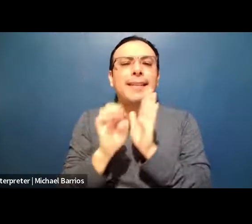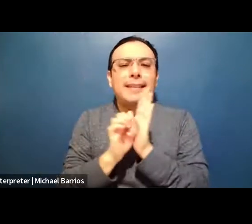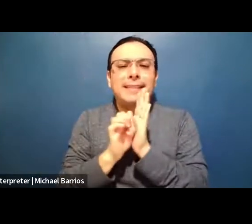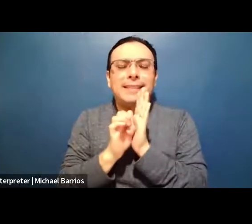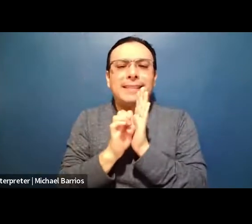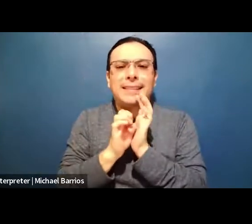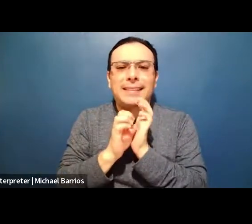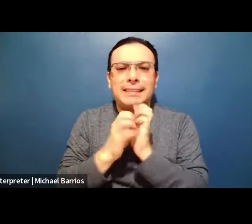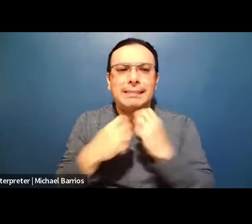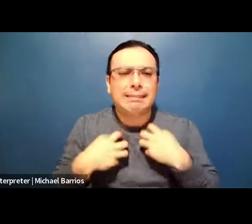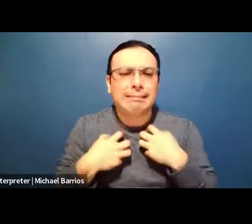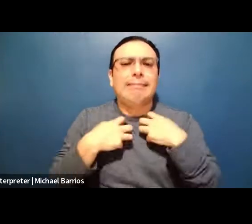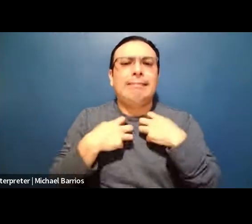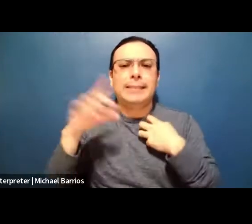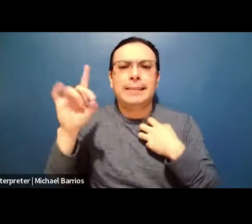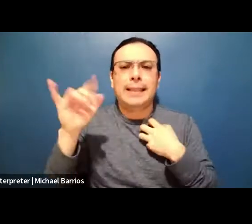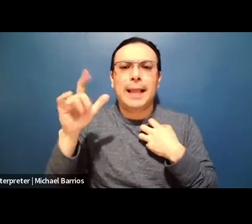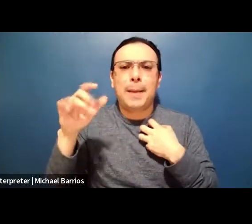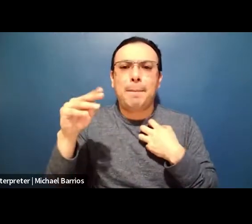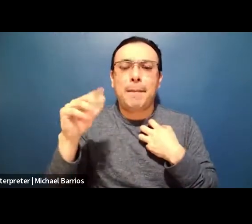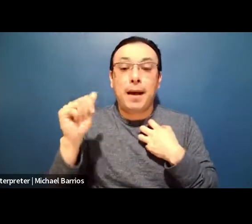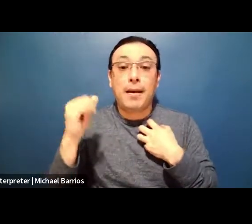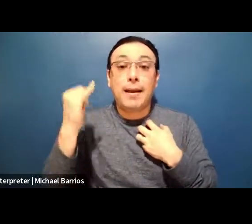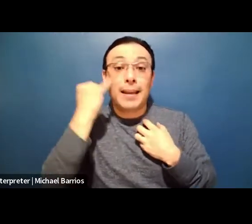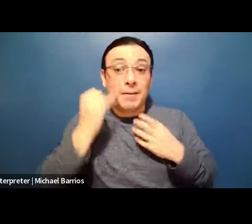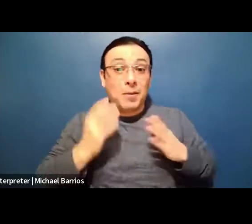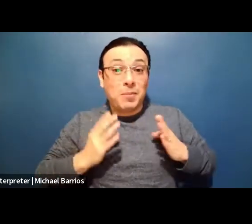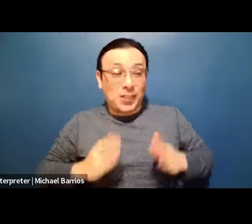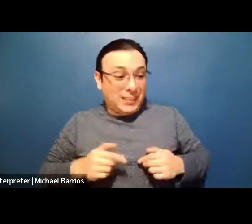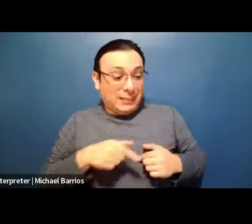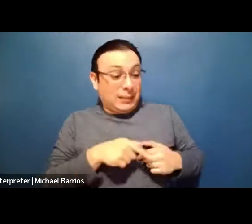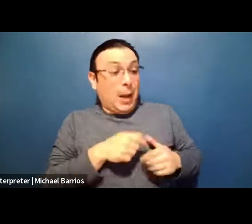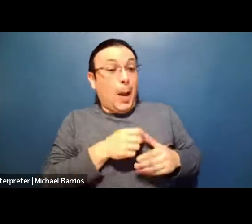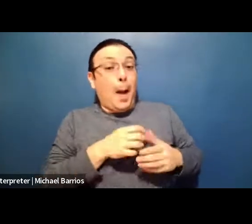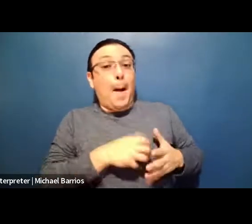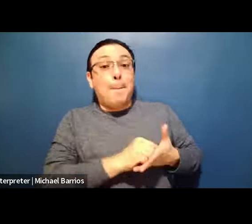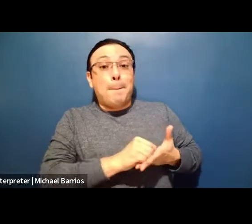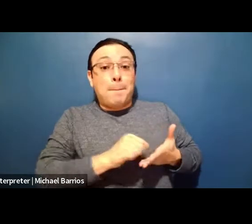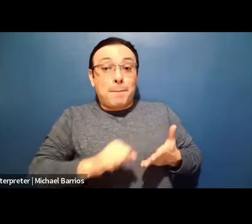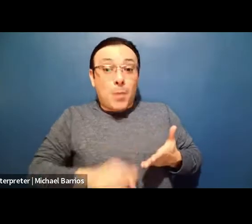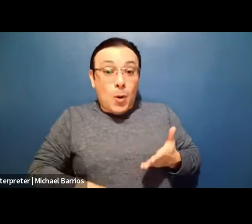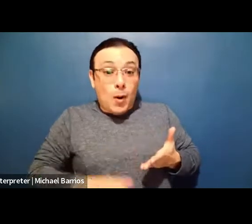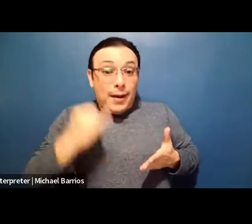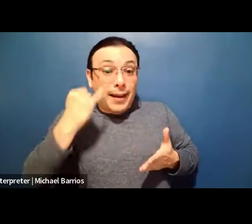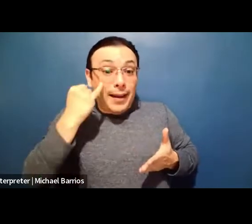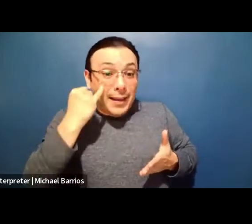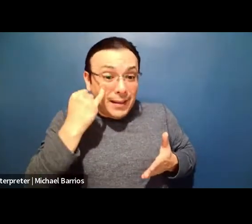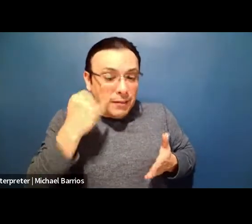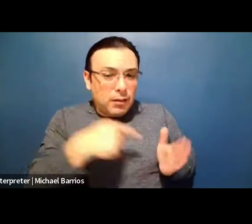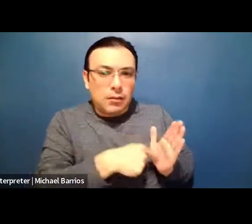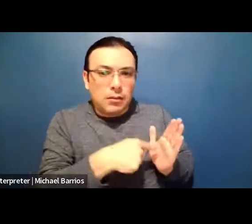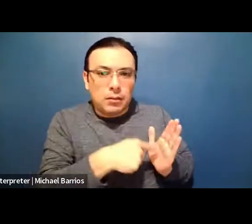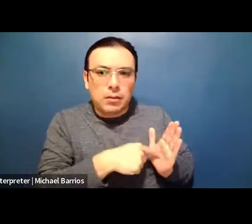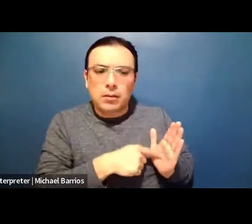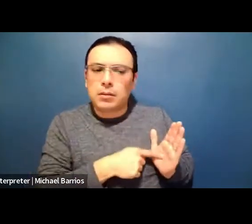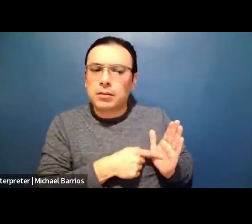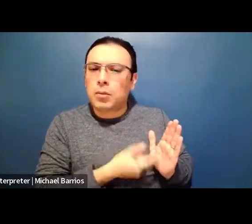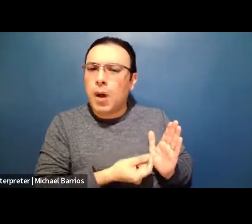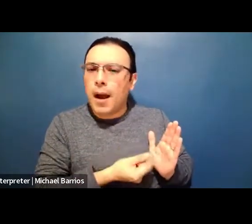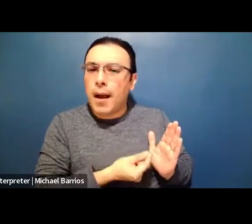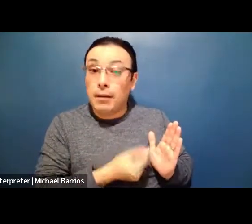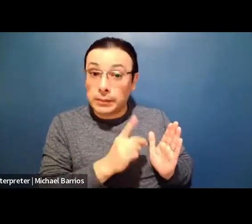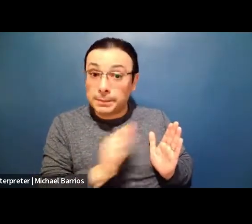people selectively abort fetuses based on disability status. Indeed,